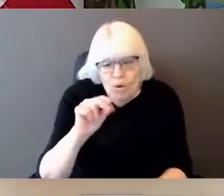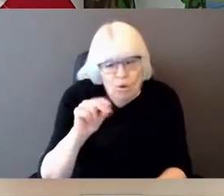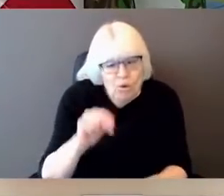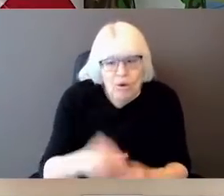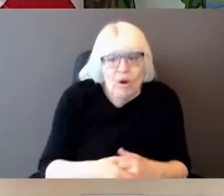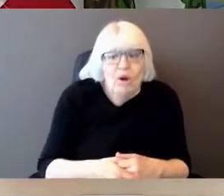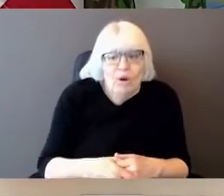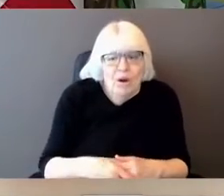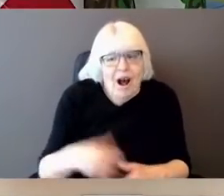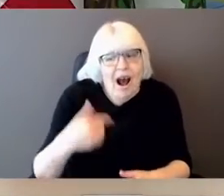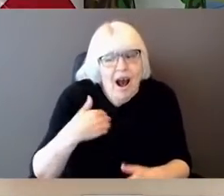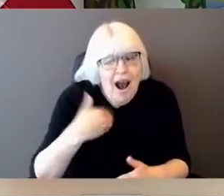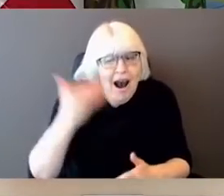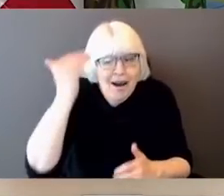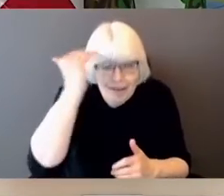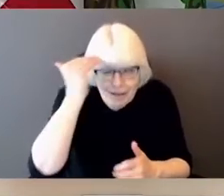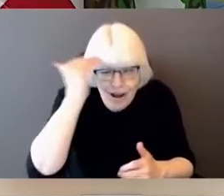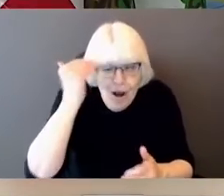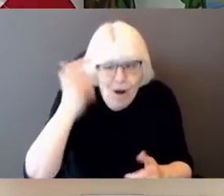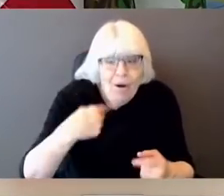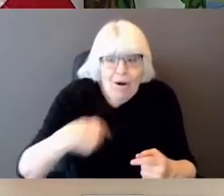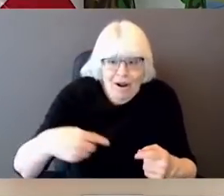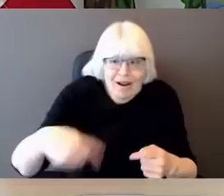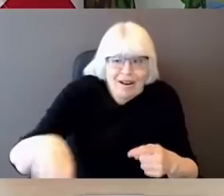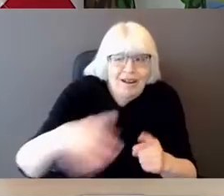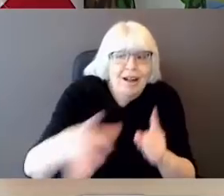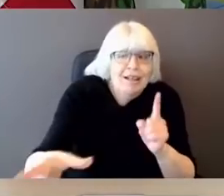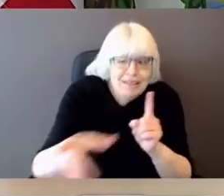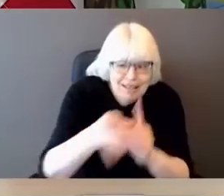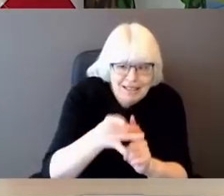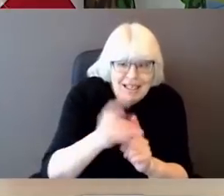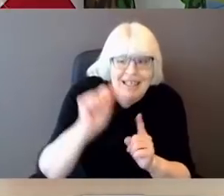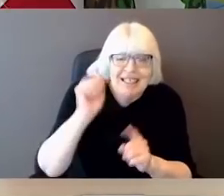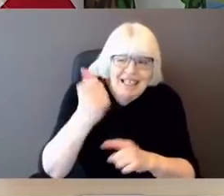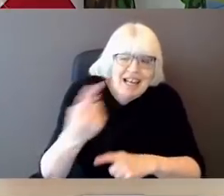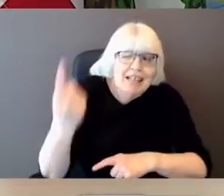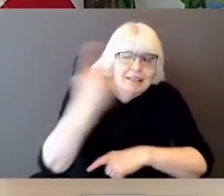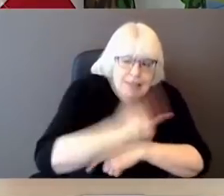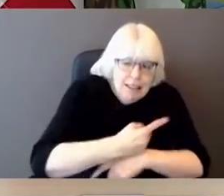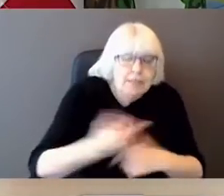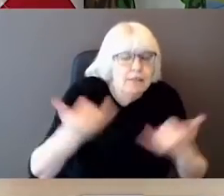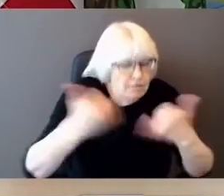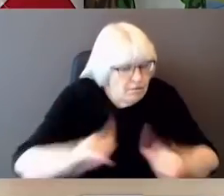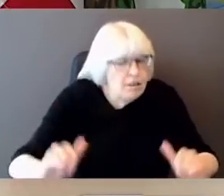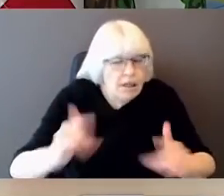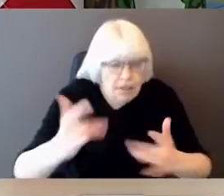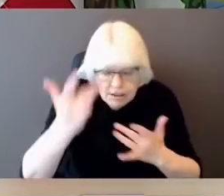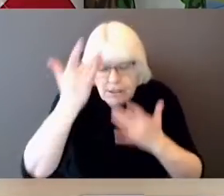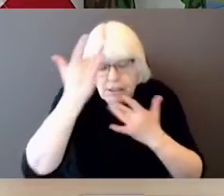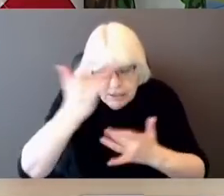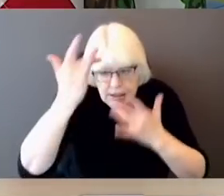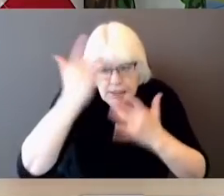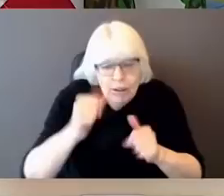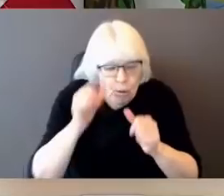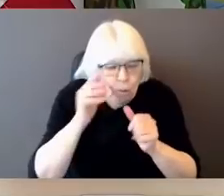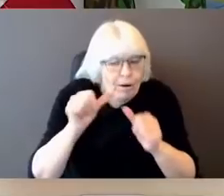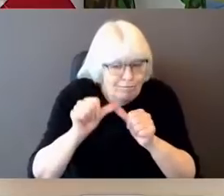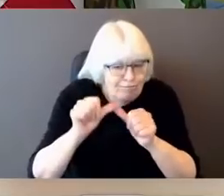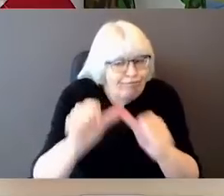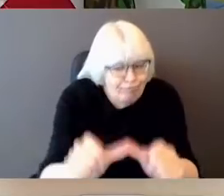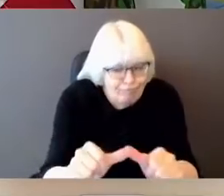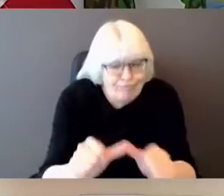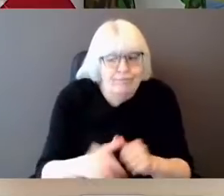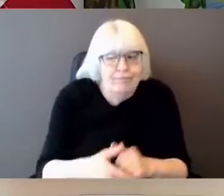COVID-19 long after the infectious period has passed. I've spoken about post-acute COVID-19 condition or long